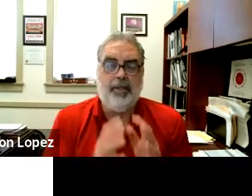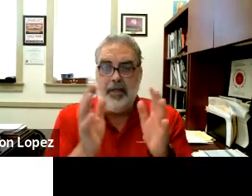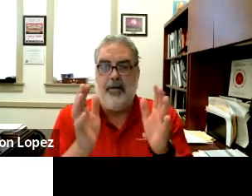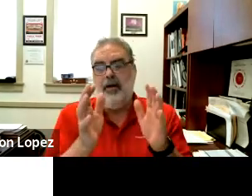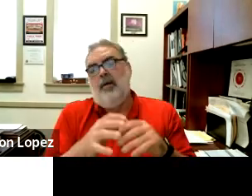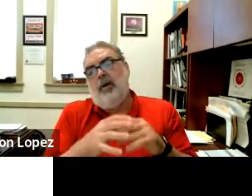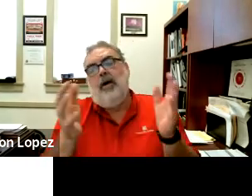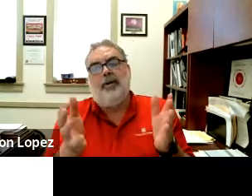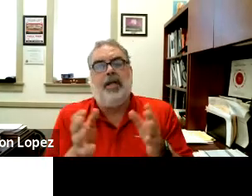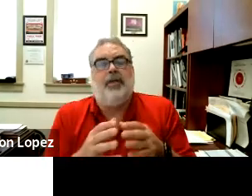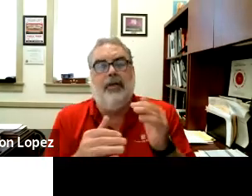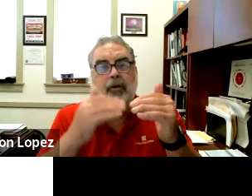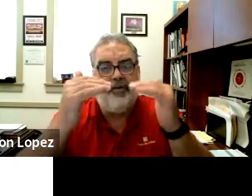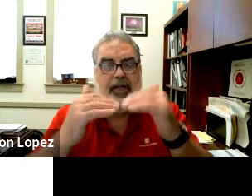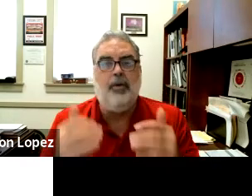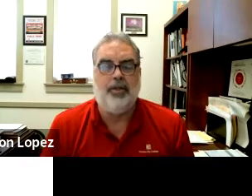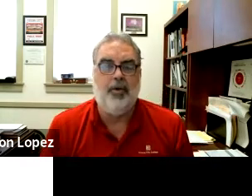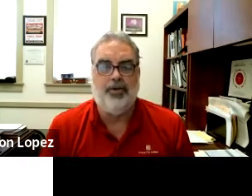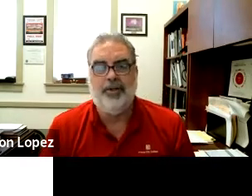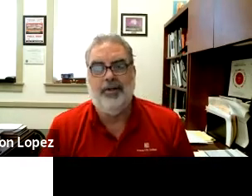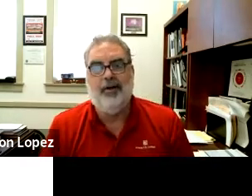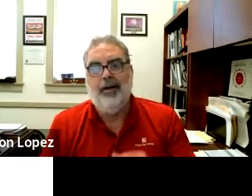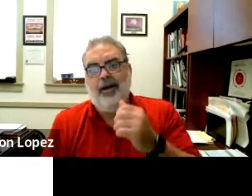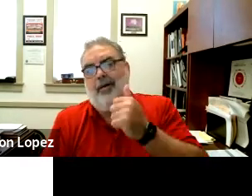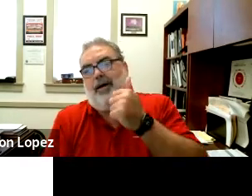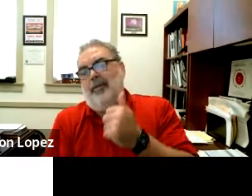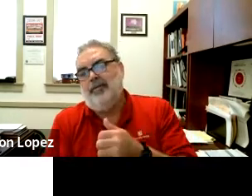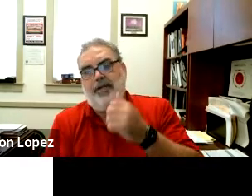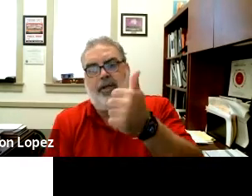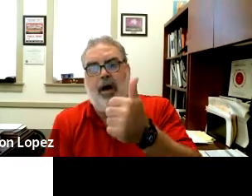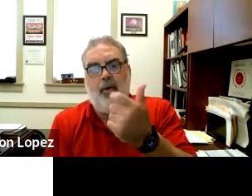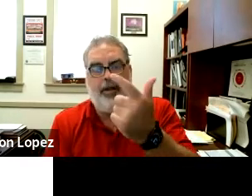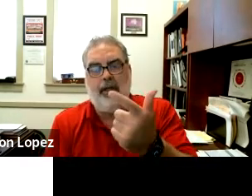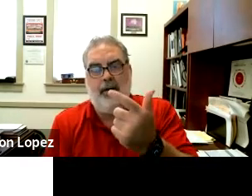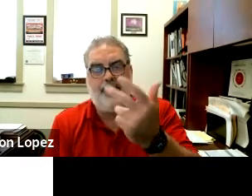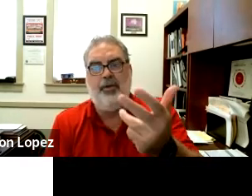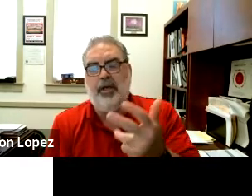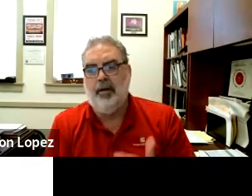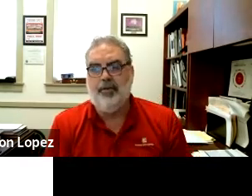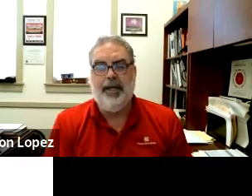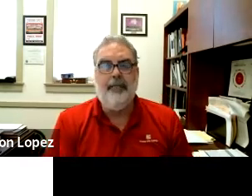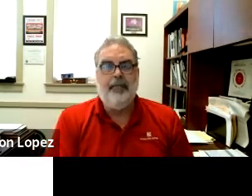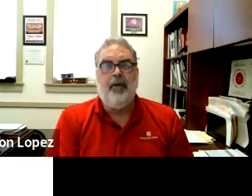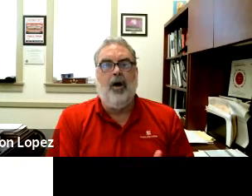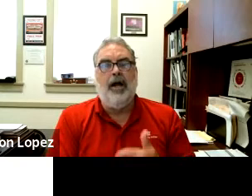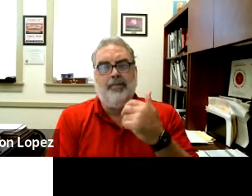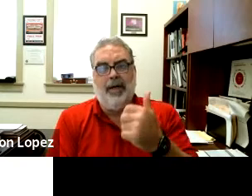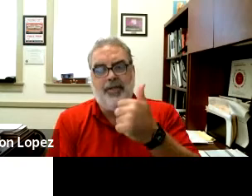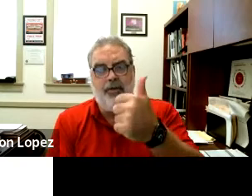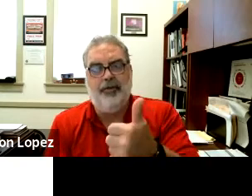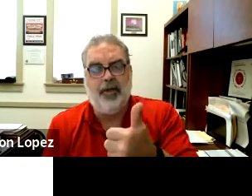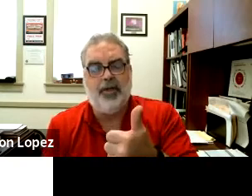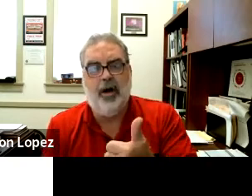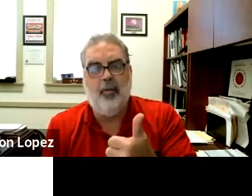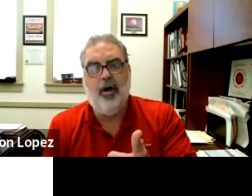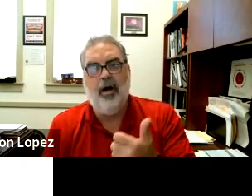saying, potentially, if you have sequenced courses, I'm teaching COM 1, then COM 2, then COM 3. Well, as my